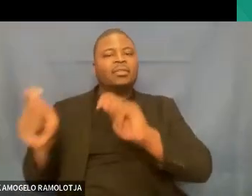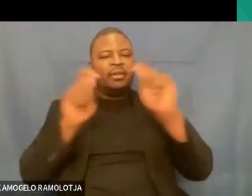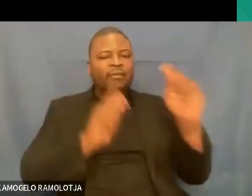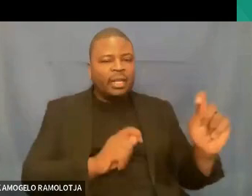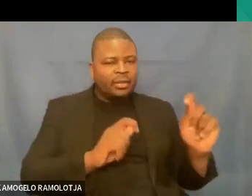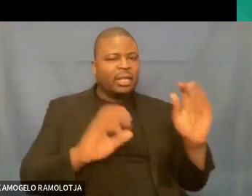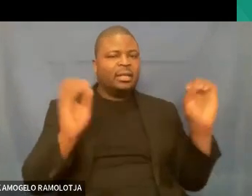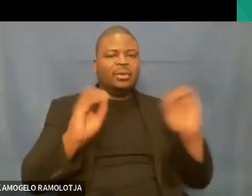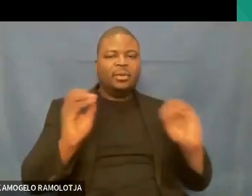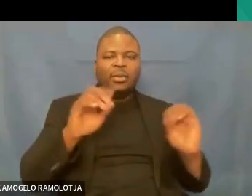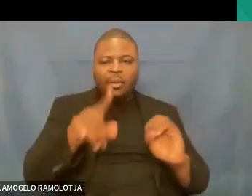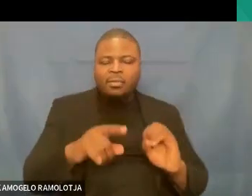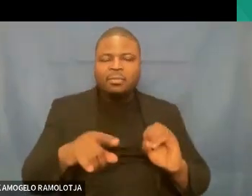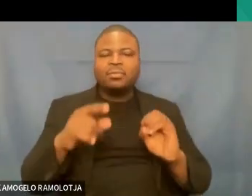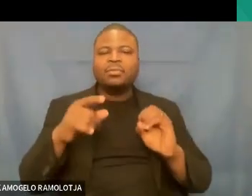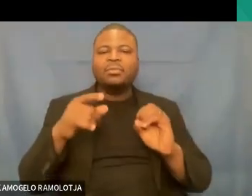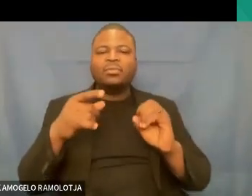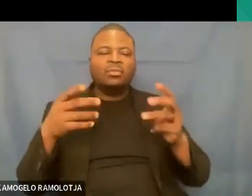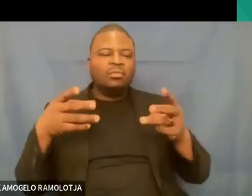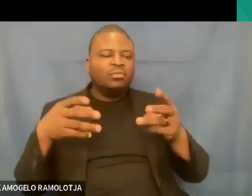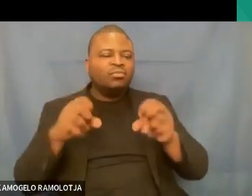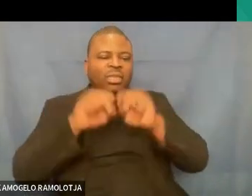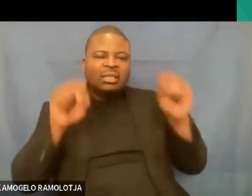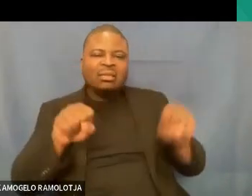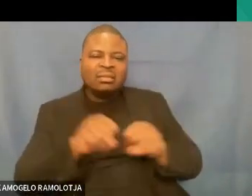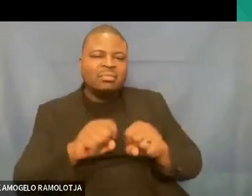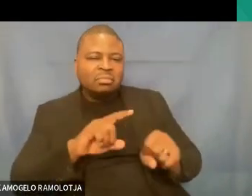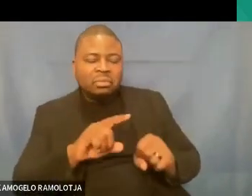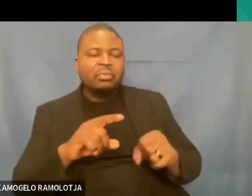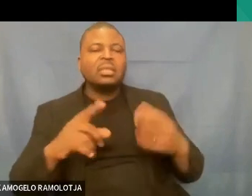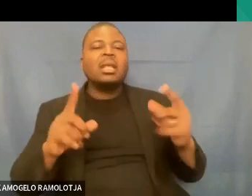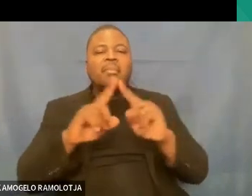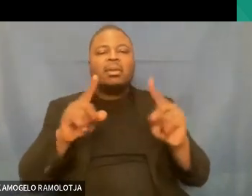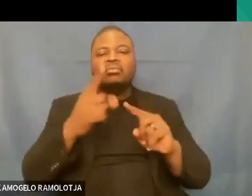referral system, we lose so many of them in the cracks.